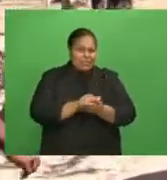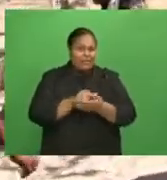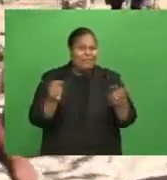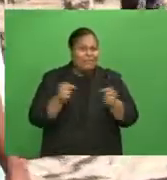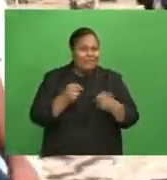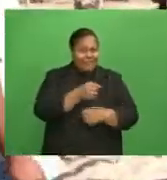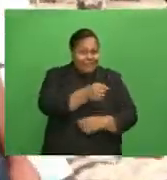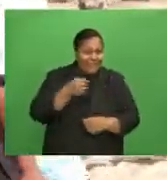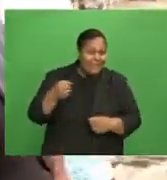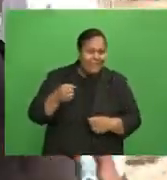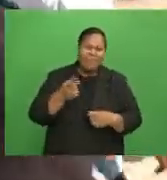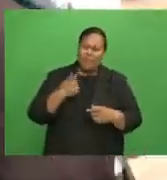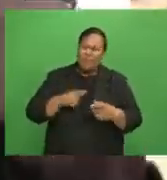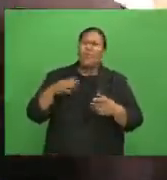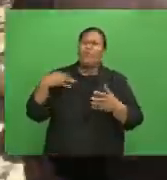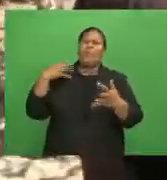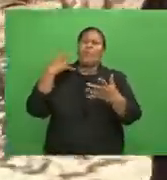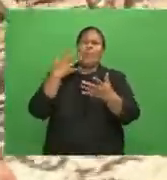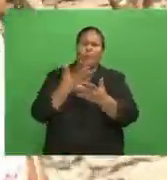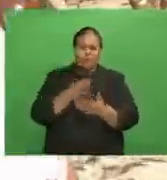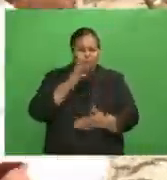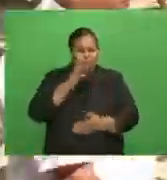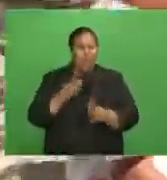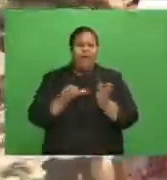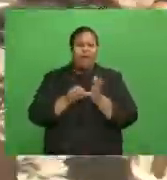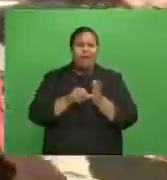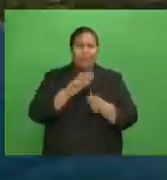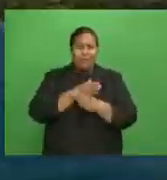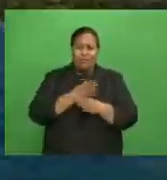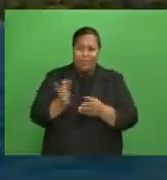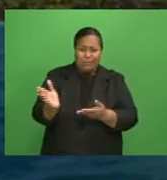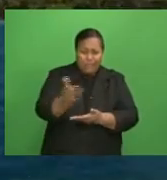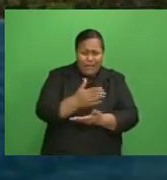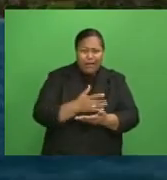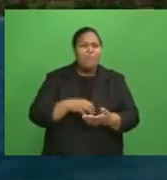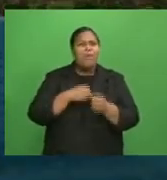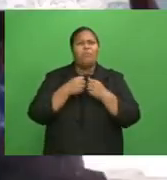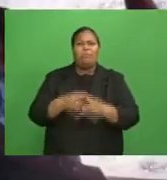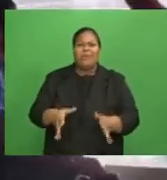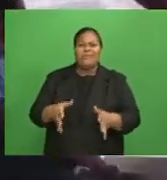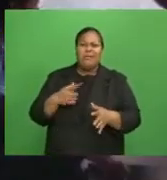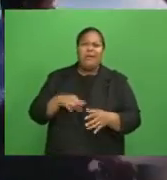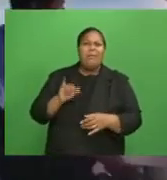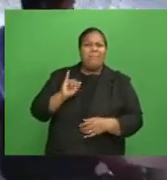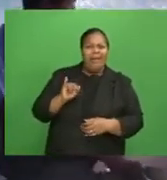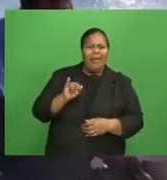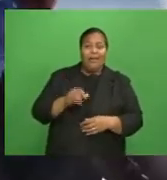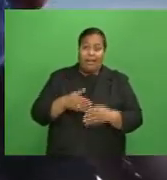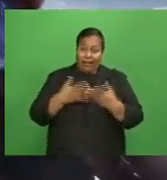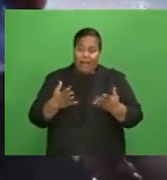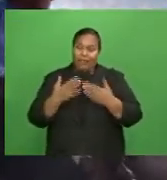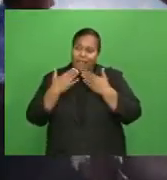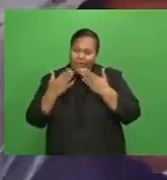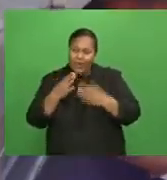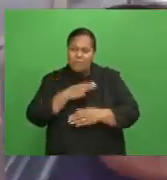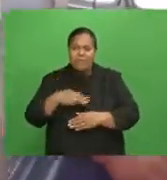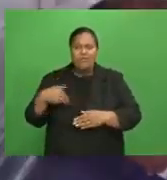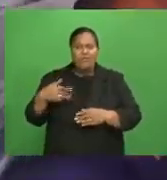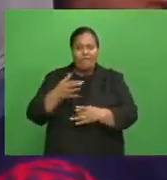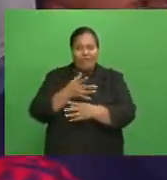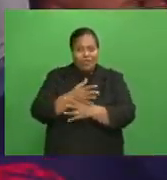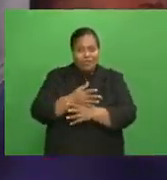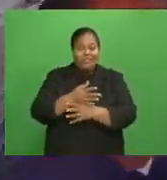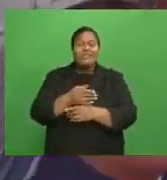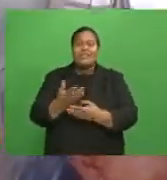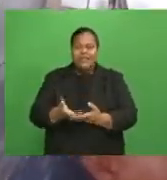often you saw your hard work go to waste. But thanks to the Ministry of Fisheries, we have found a way